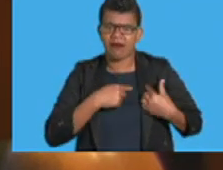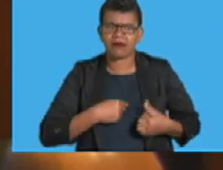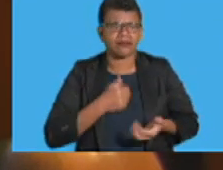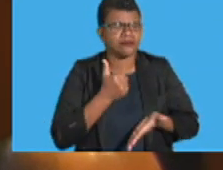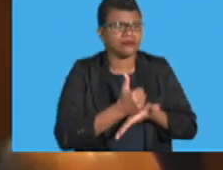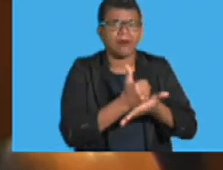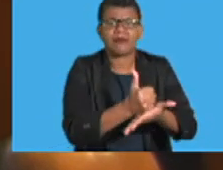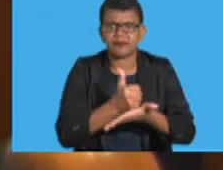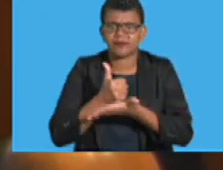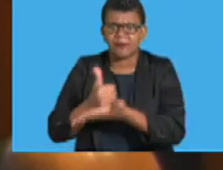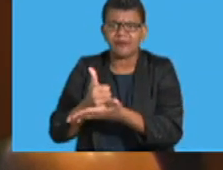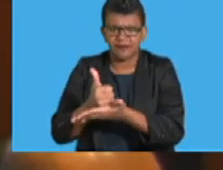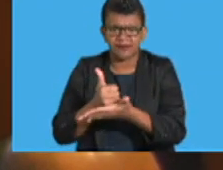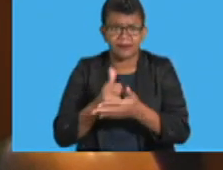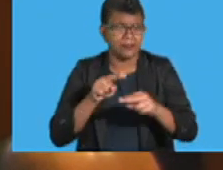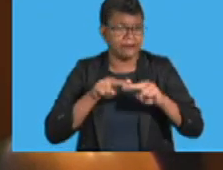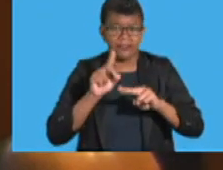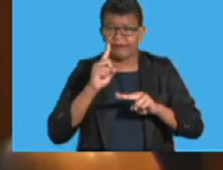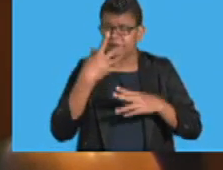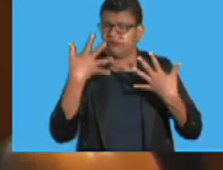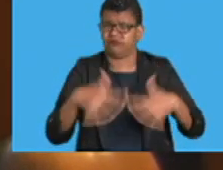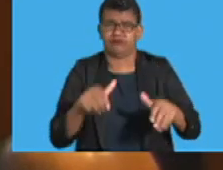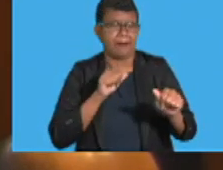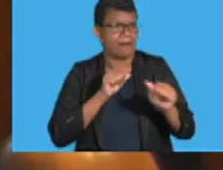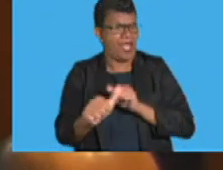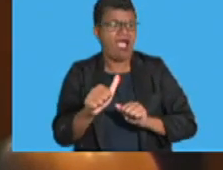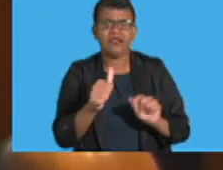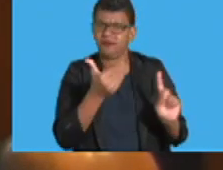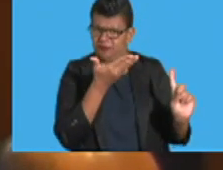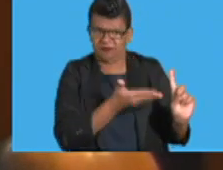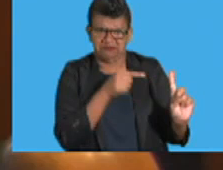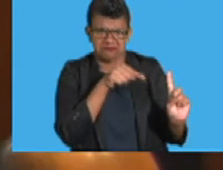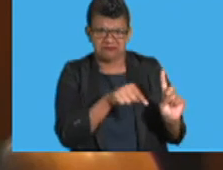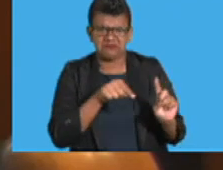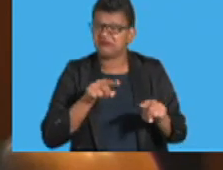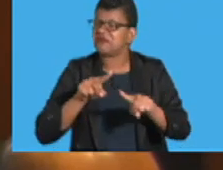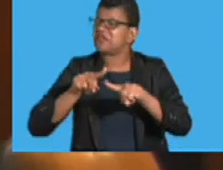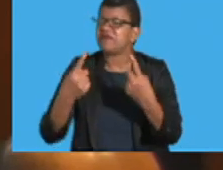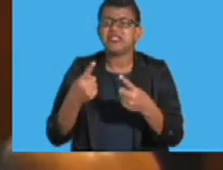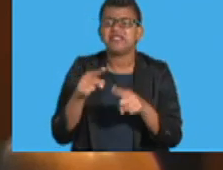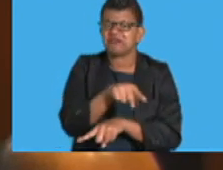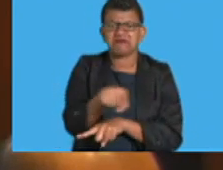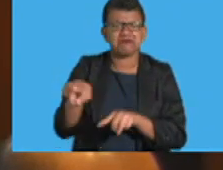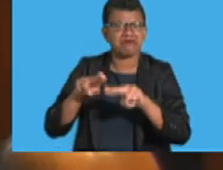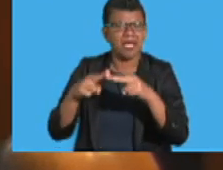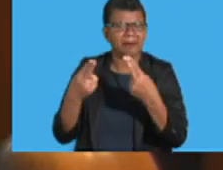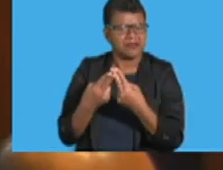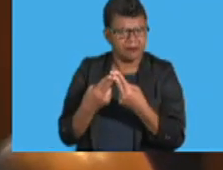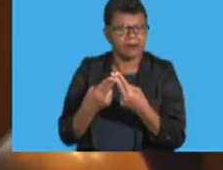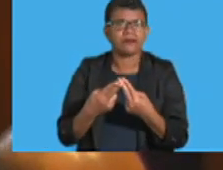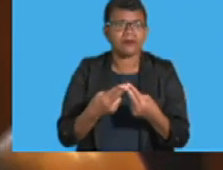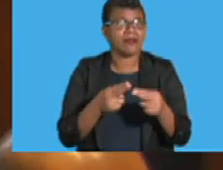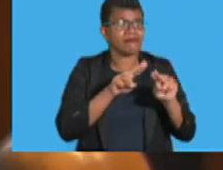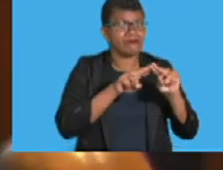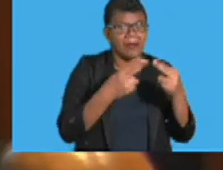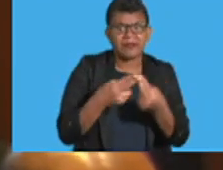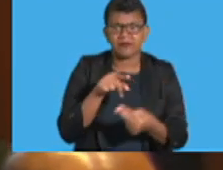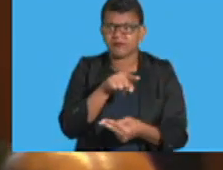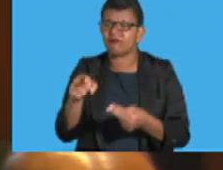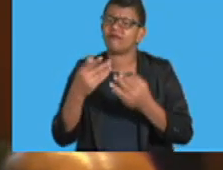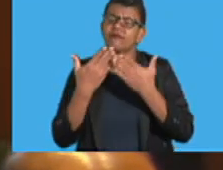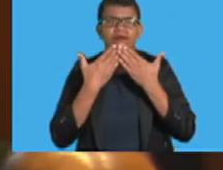Fiji First as the best. Mr. Serutu and family, Balata communities, and Mrs. Ali, Irene and family, Alandro community, Mr. China